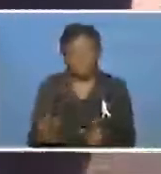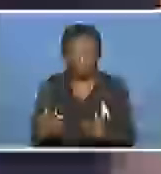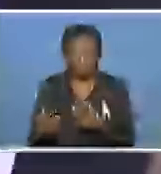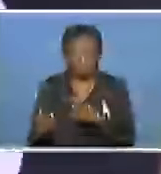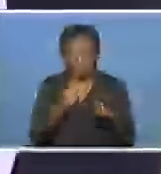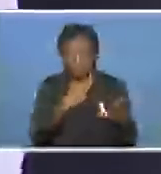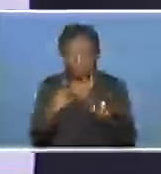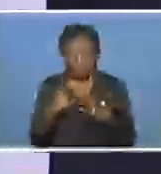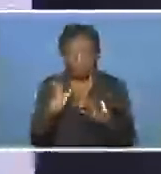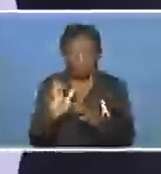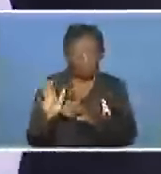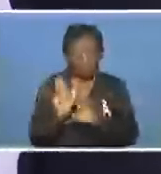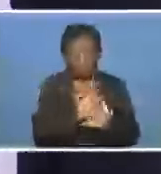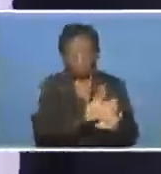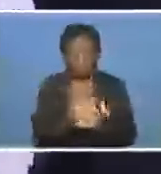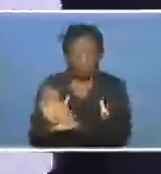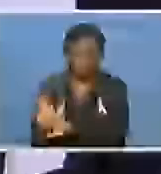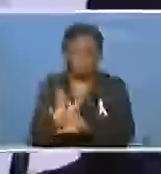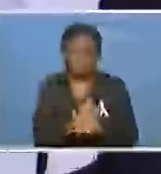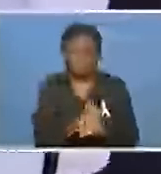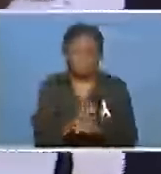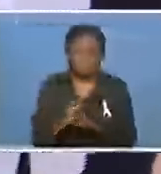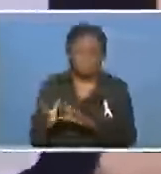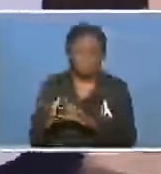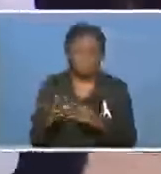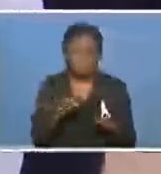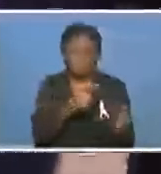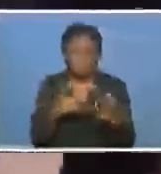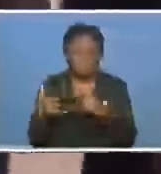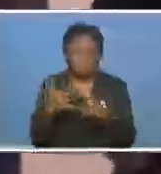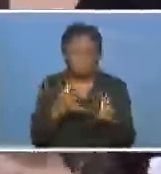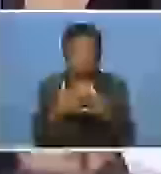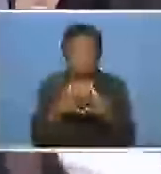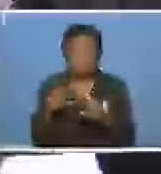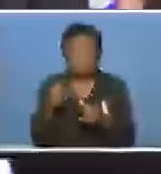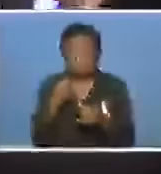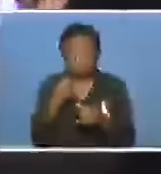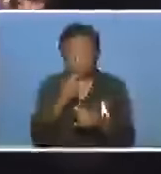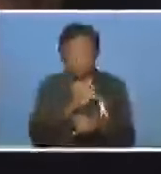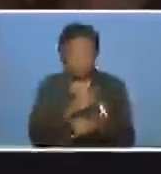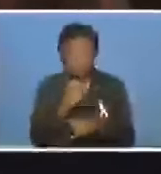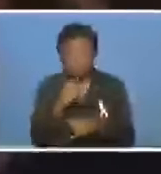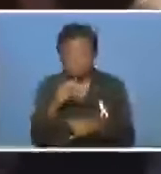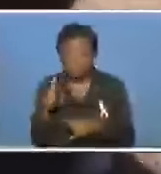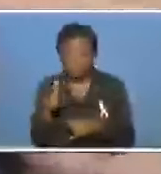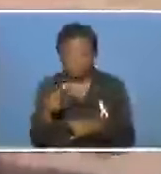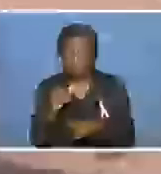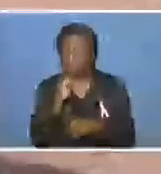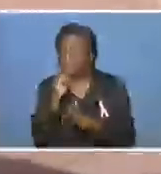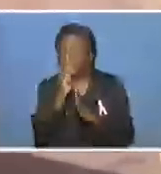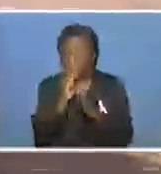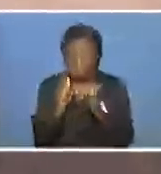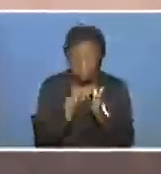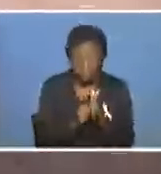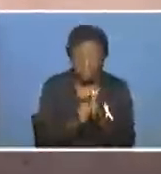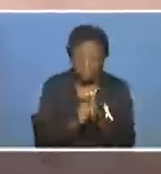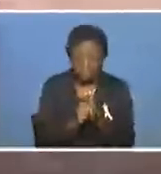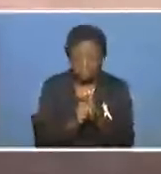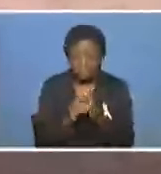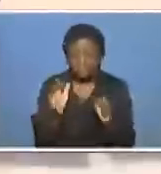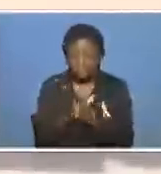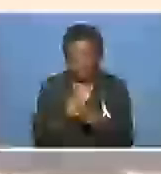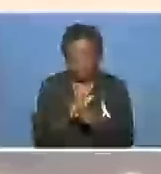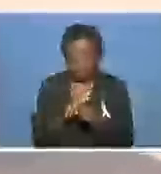police officer who told Bain he and his followers were participating in an unlawful assembly and requested they relocate to Rawson